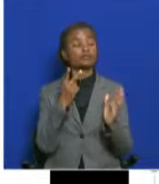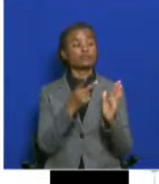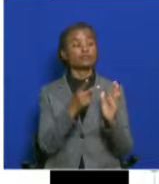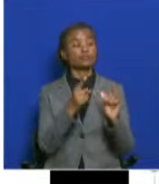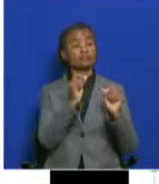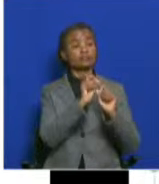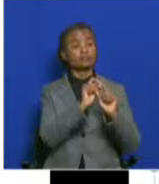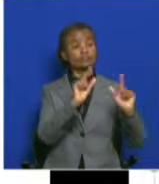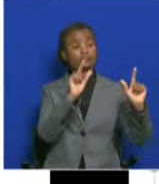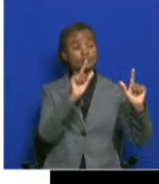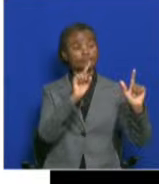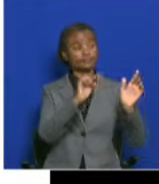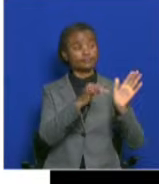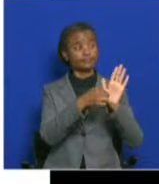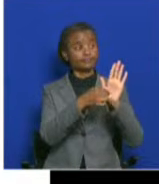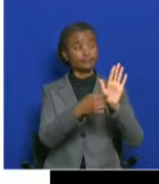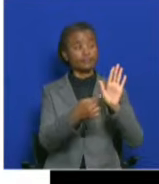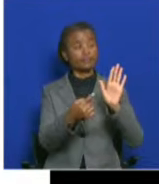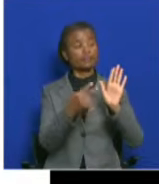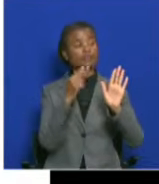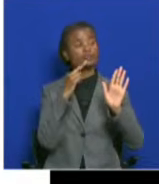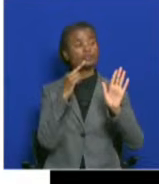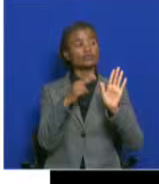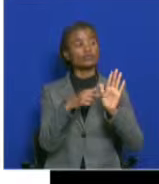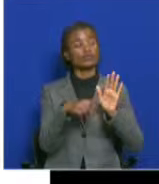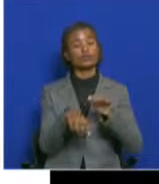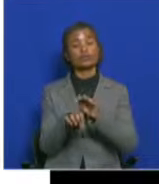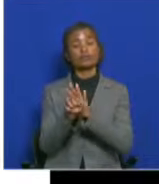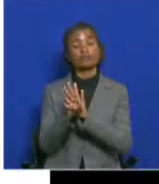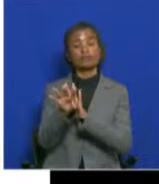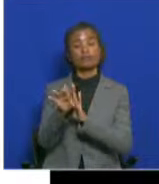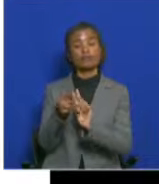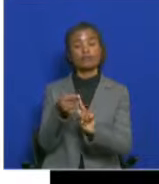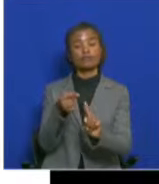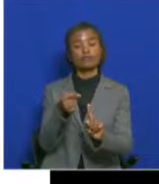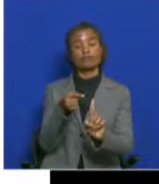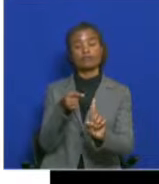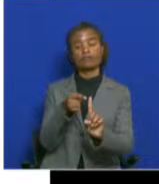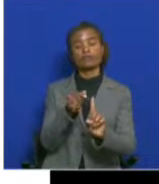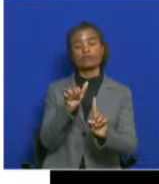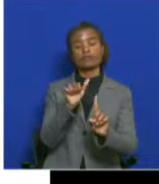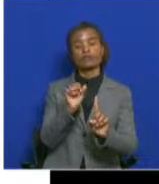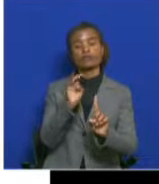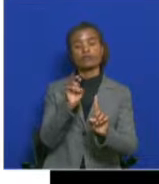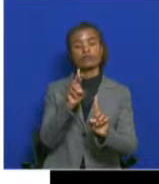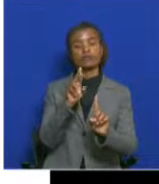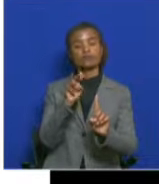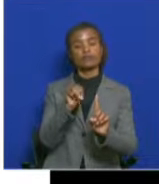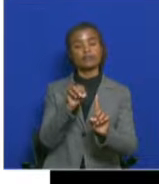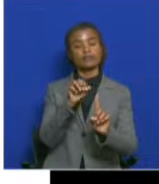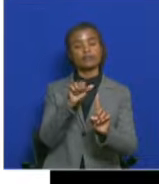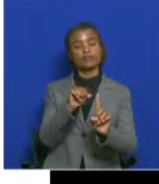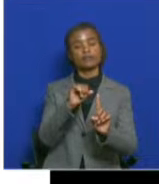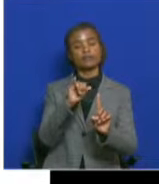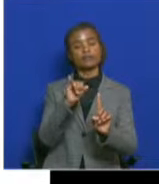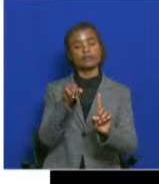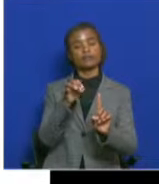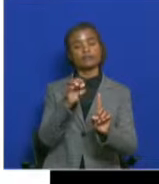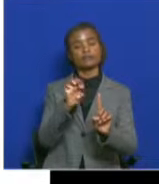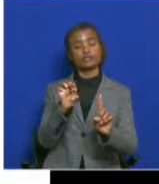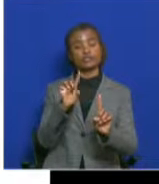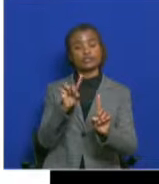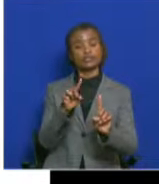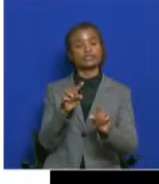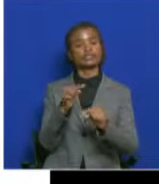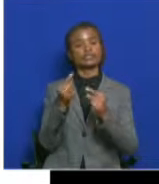a post by Mr. Abramji recording a survey that shows that 62% of